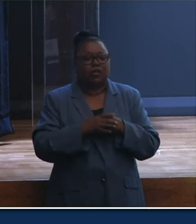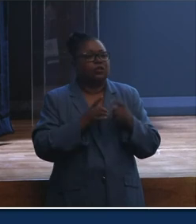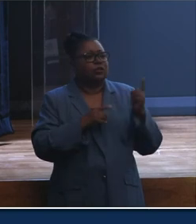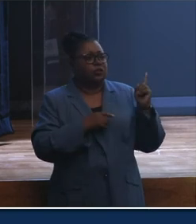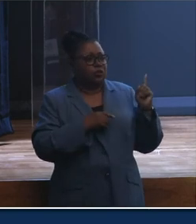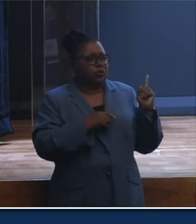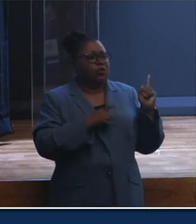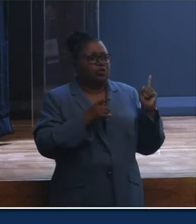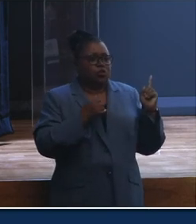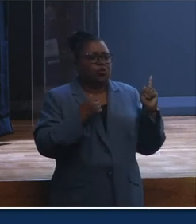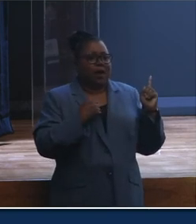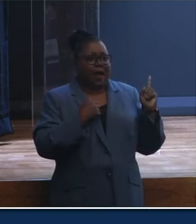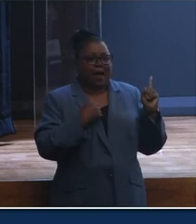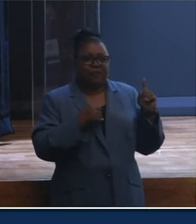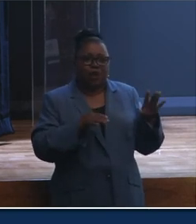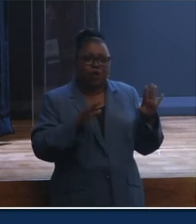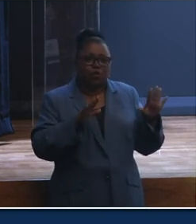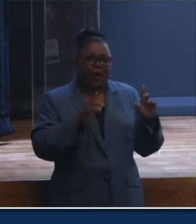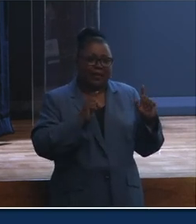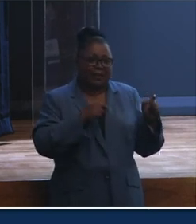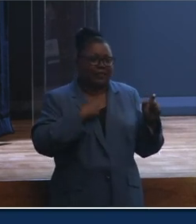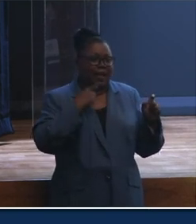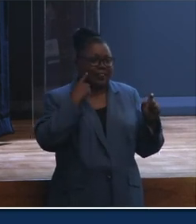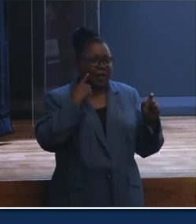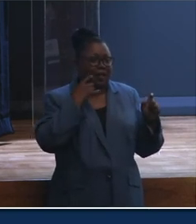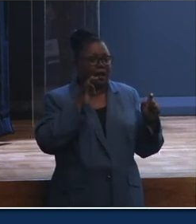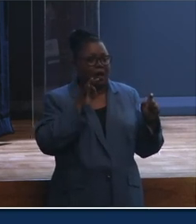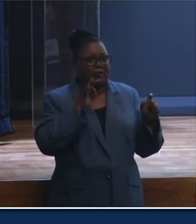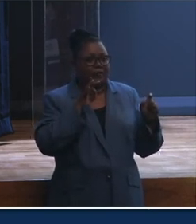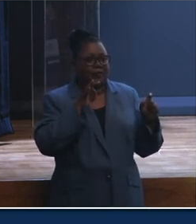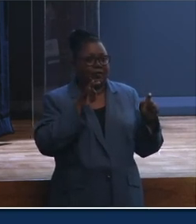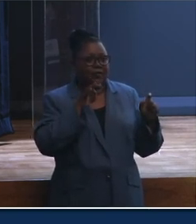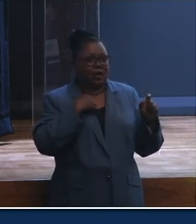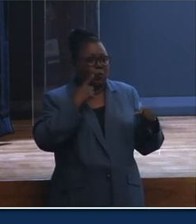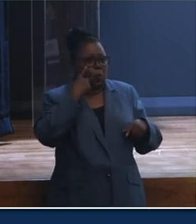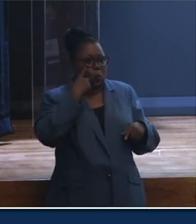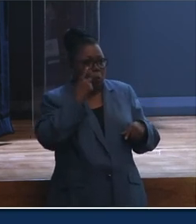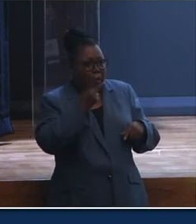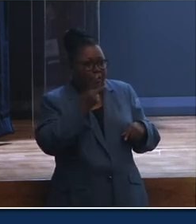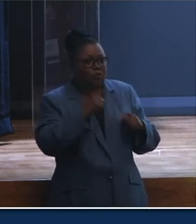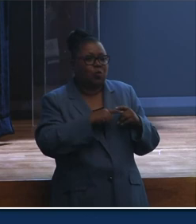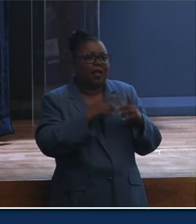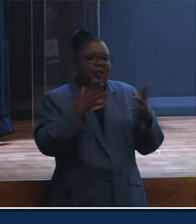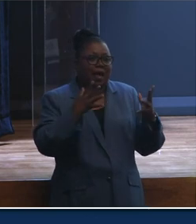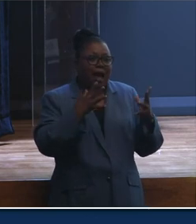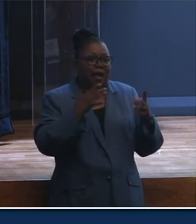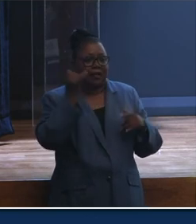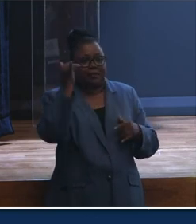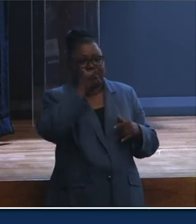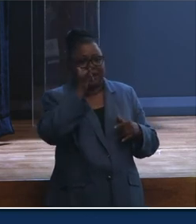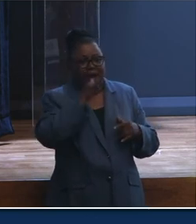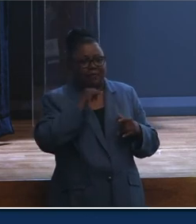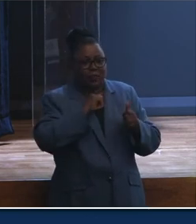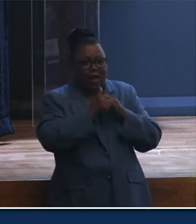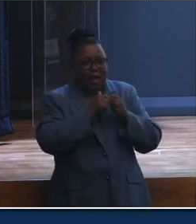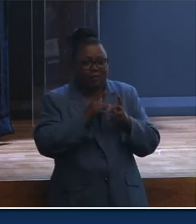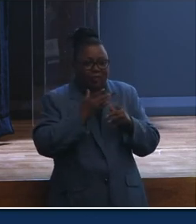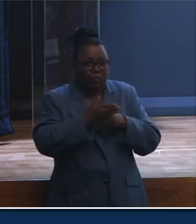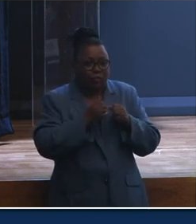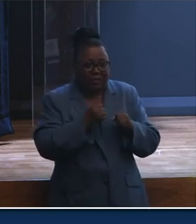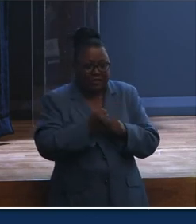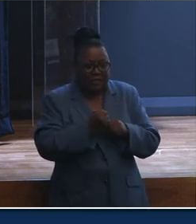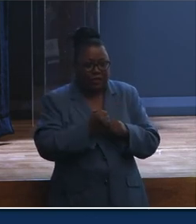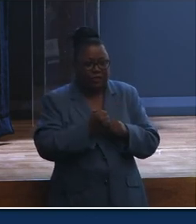you've had the great gift, I think, of bearing witness to a lot of phenomenal athletes over the